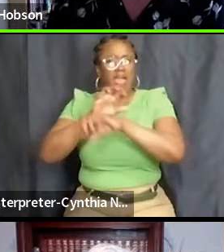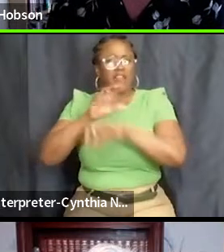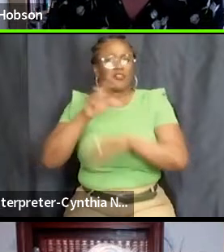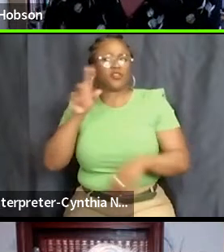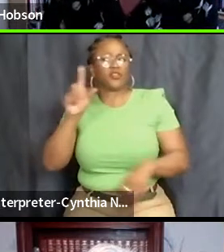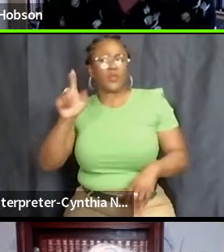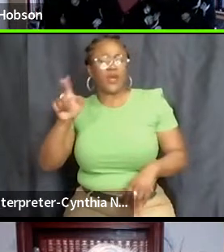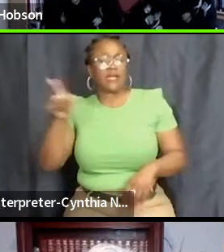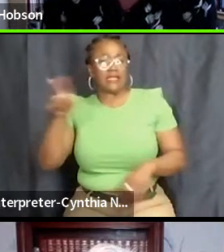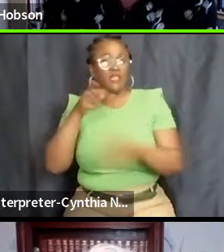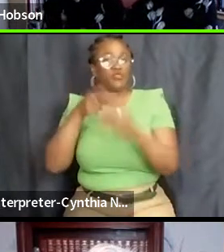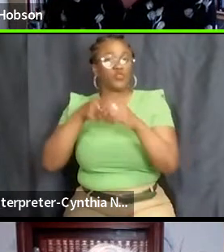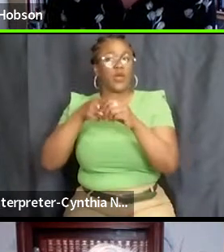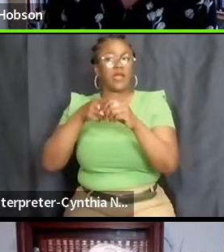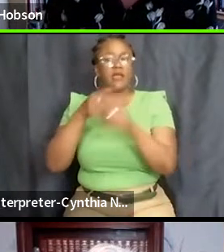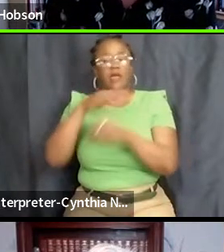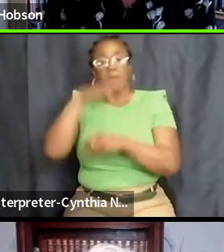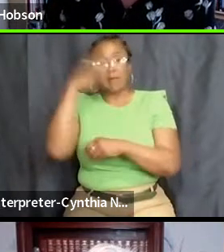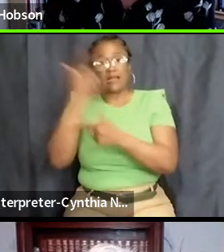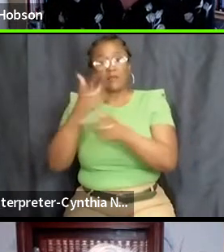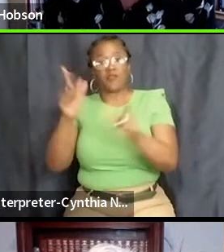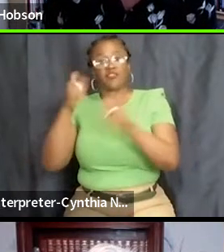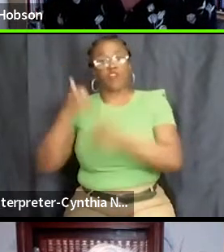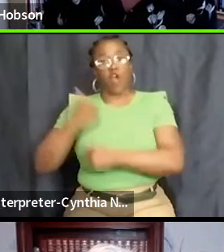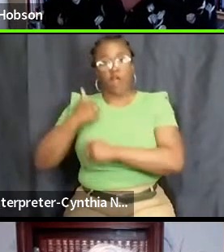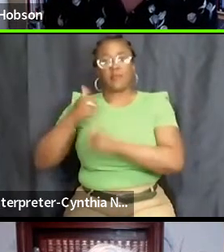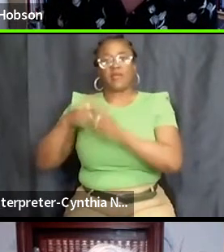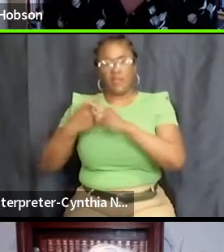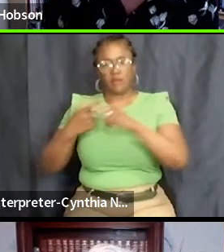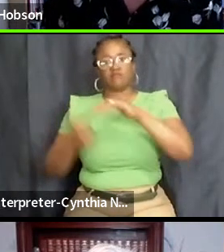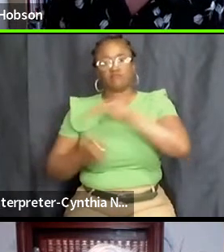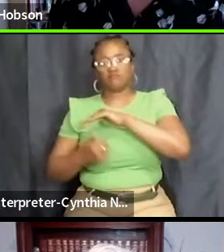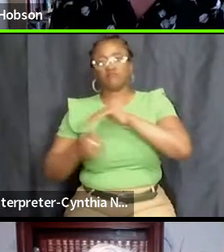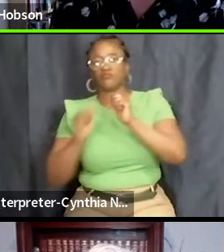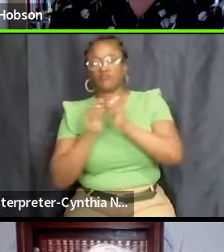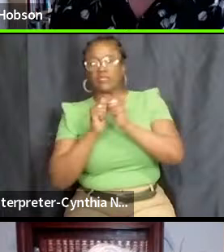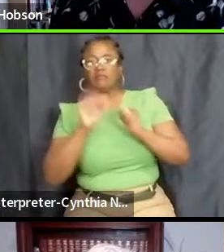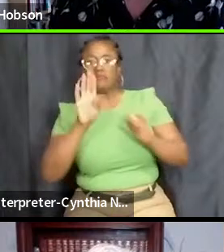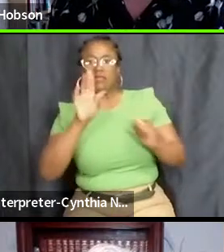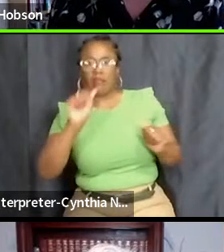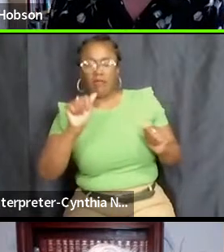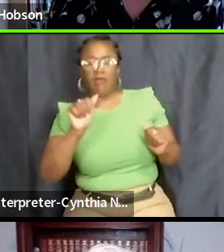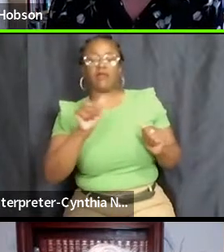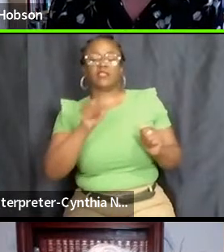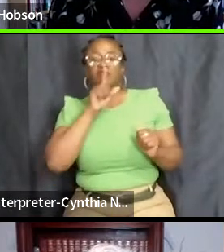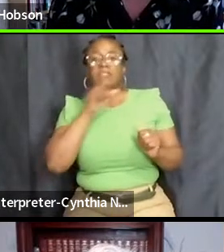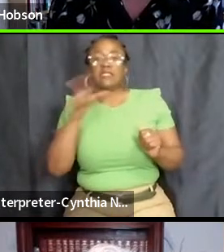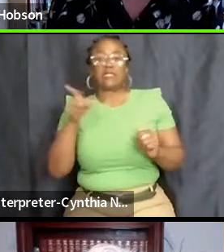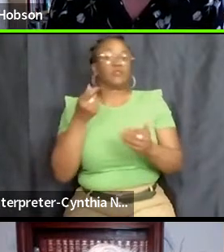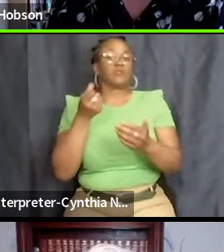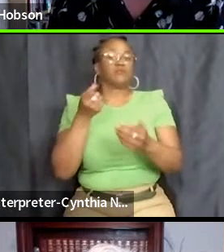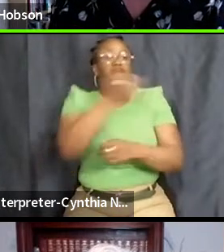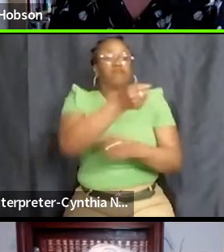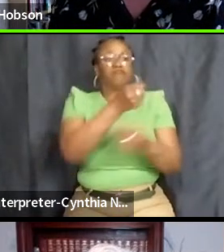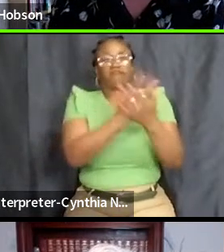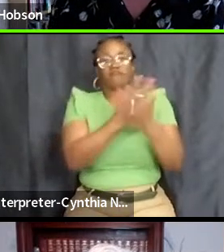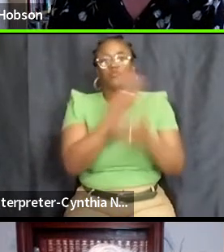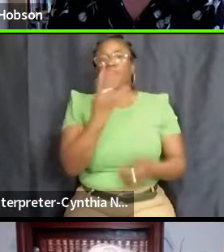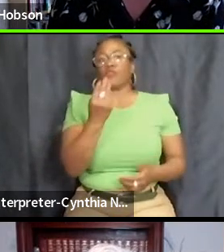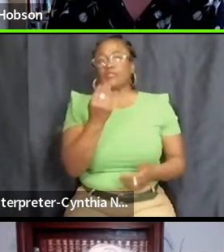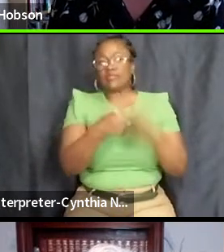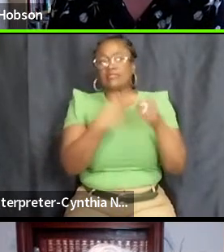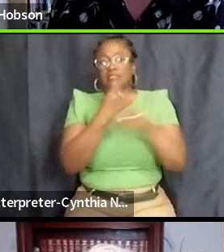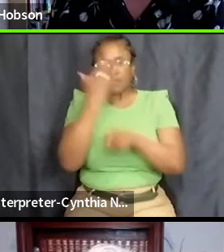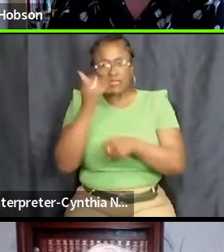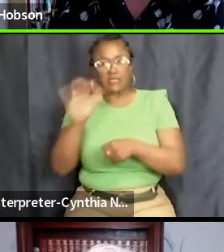he joined the Black Liberation Army and then went underground with the BLA. He was incarcerated for 14 years as a result of his